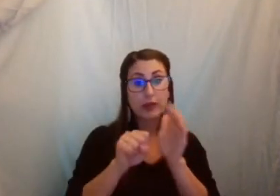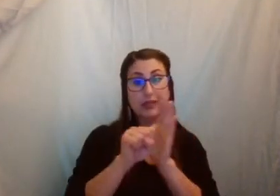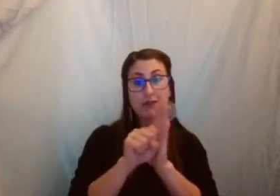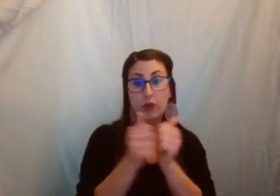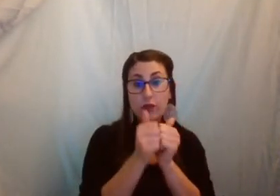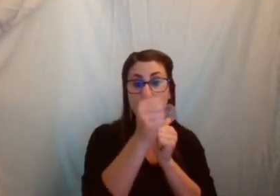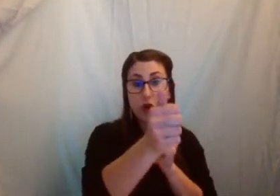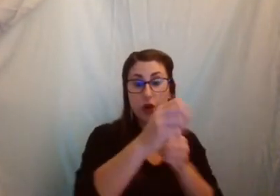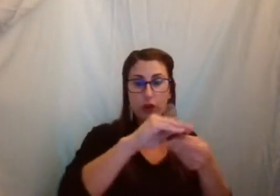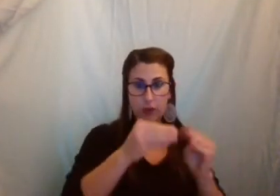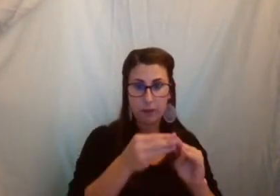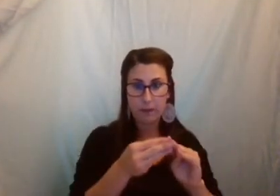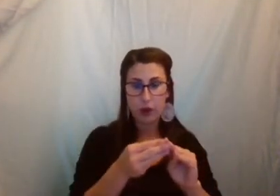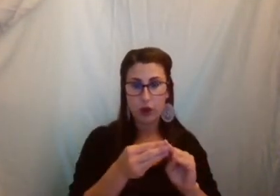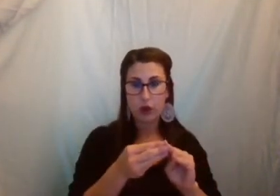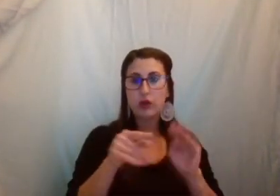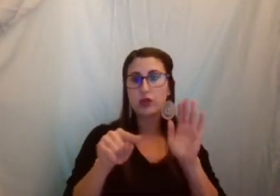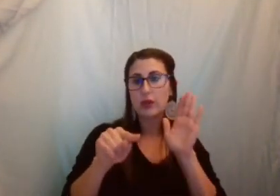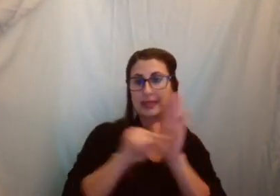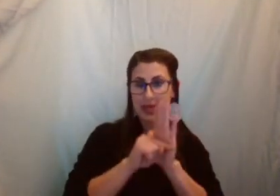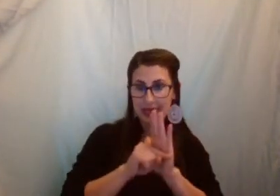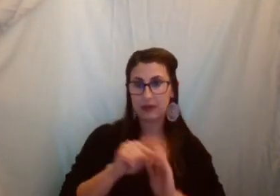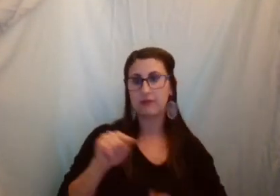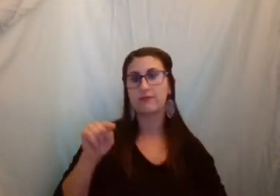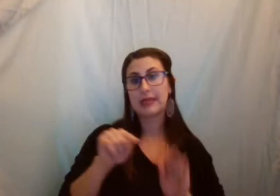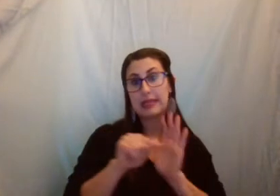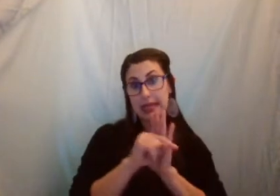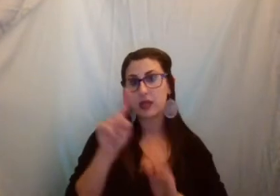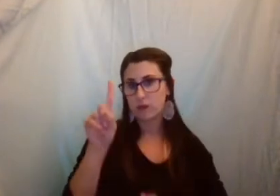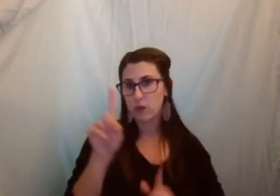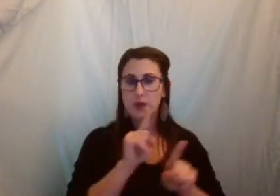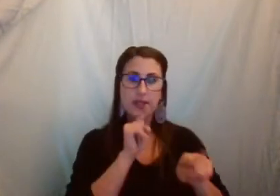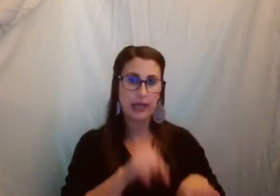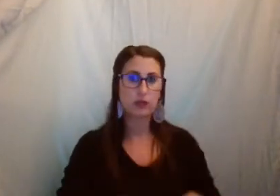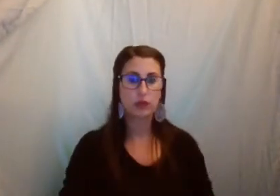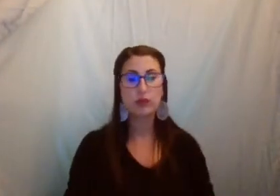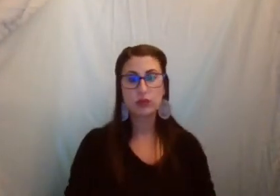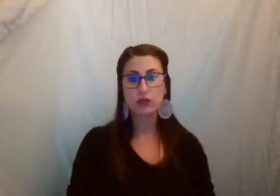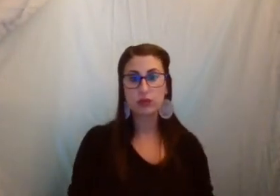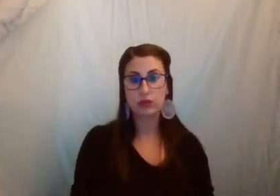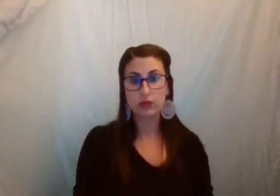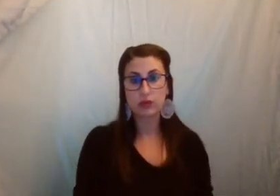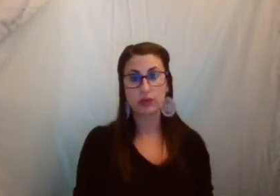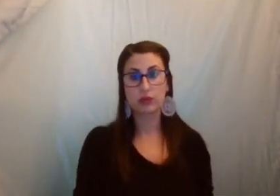3. The sign of it in the problem is negative, so -1. Okay.